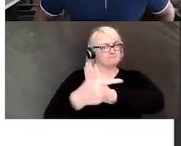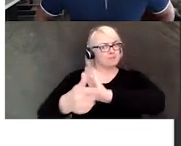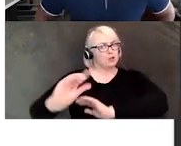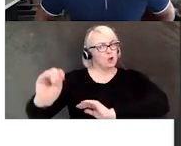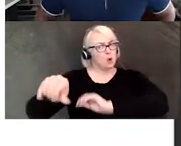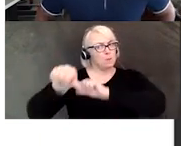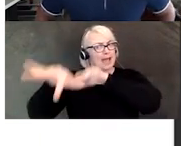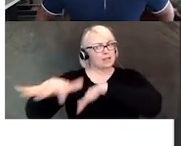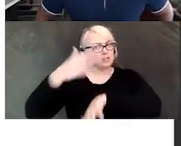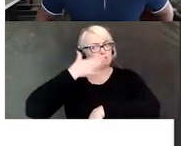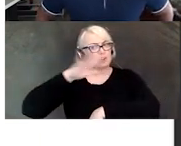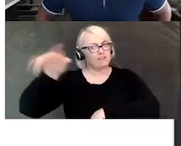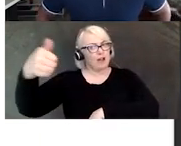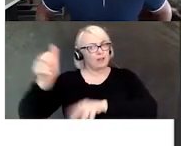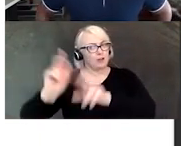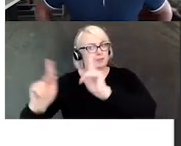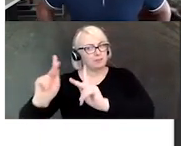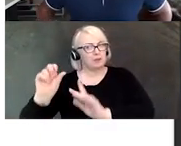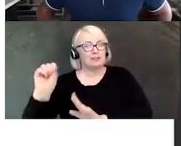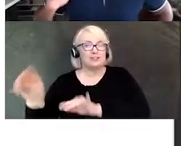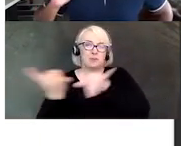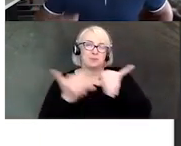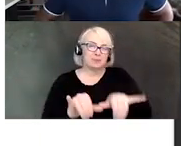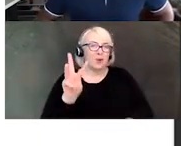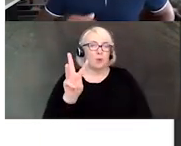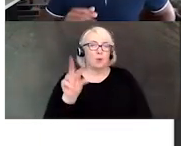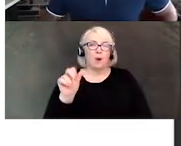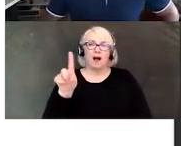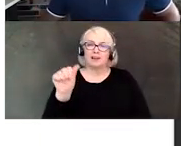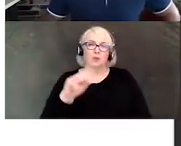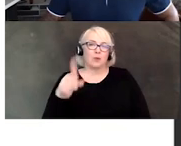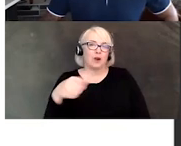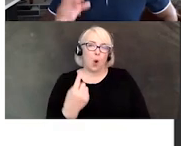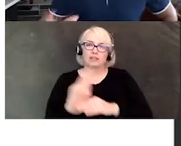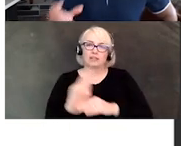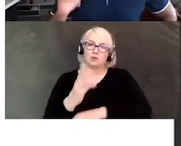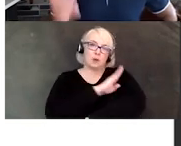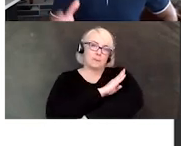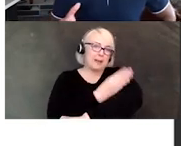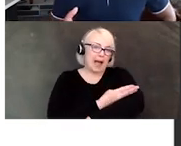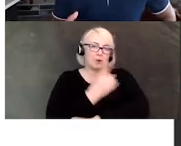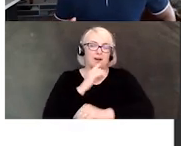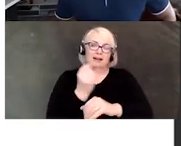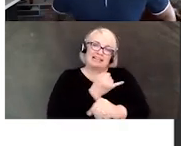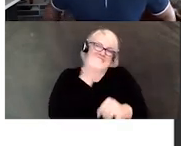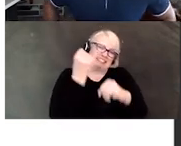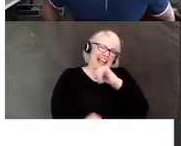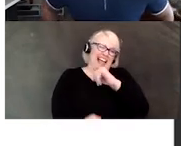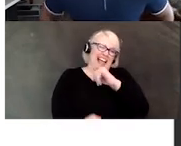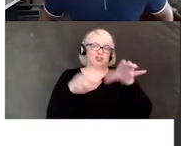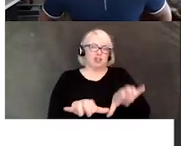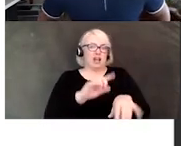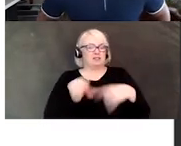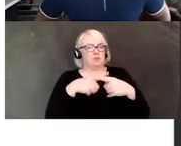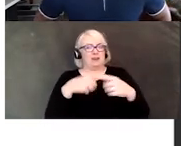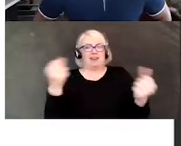power as, as a last resort. And when the chips were all the way down and she needed to reestablish control.